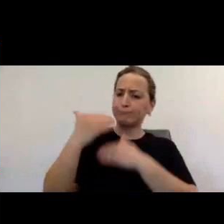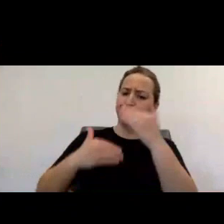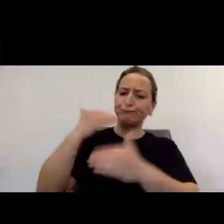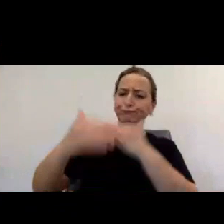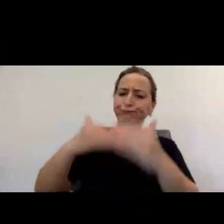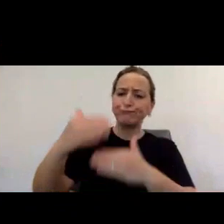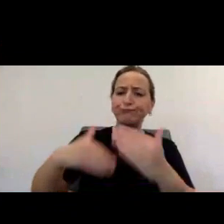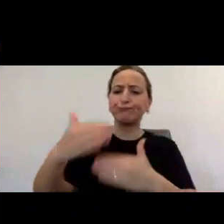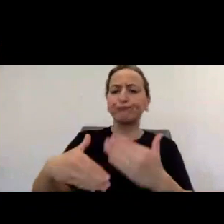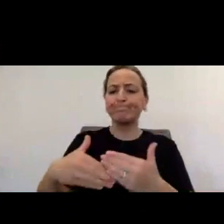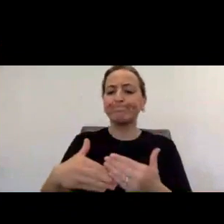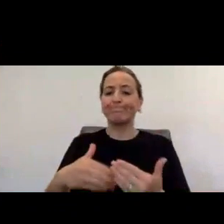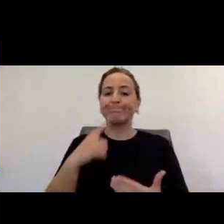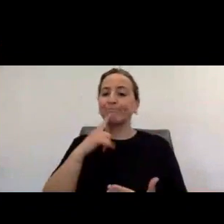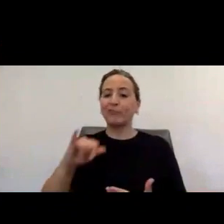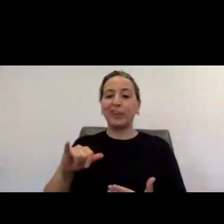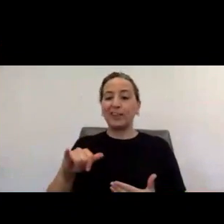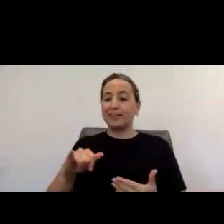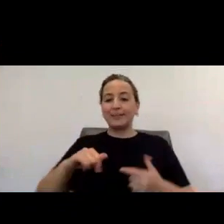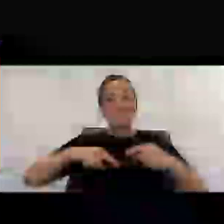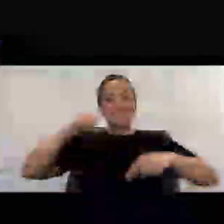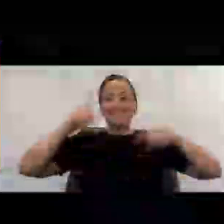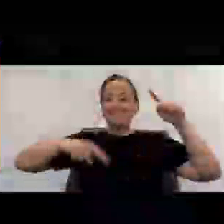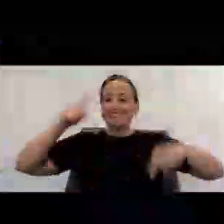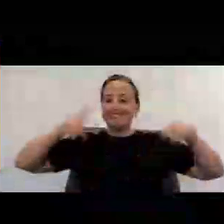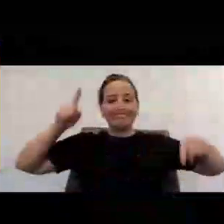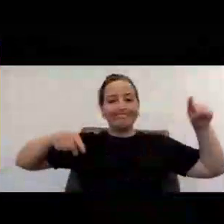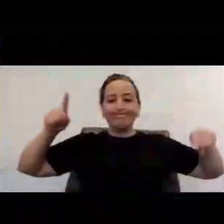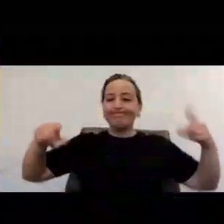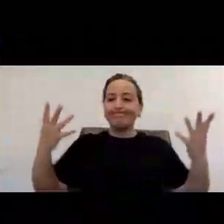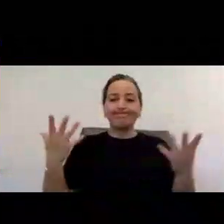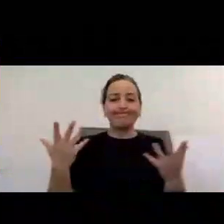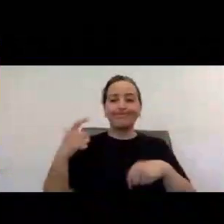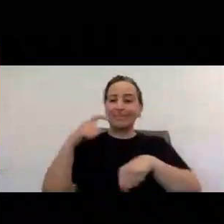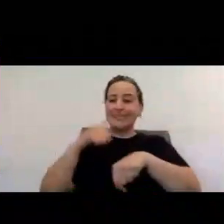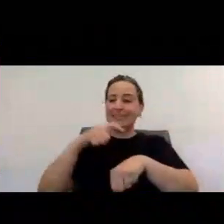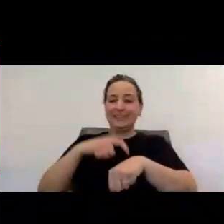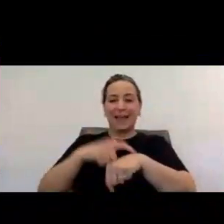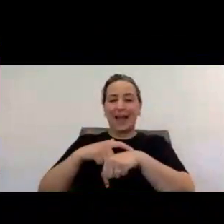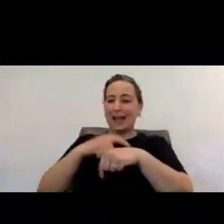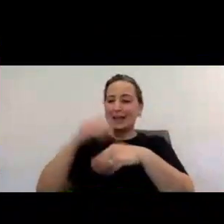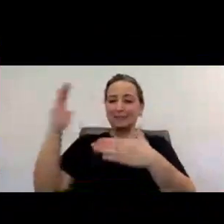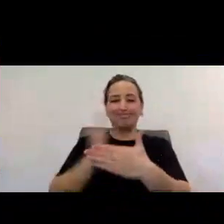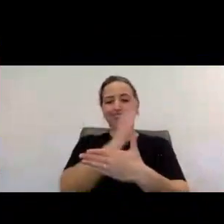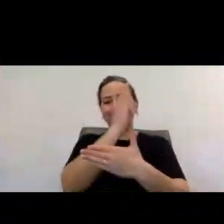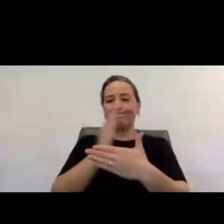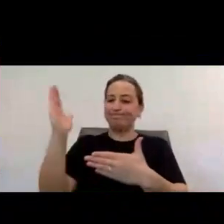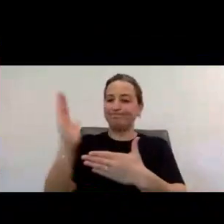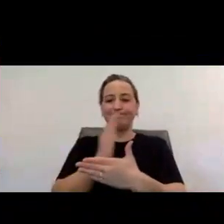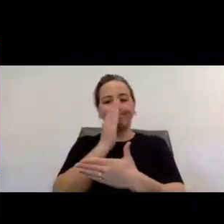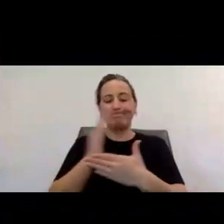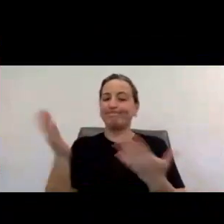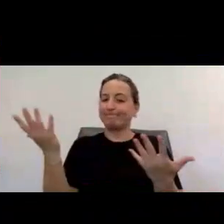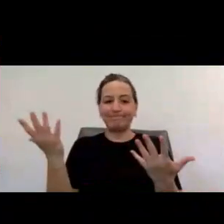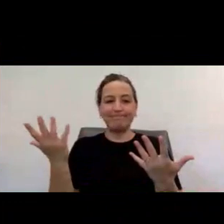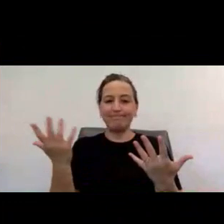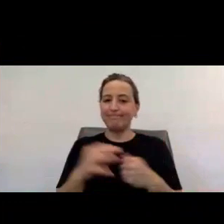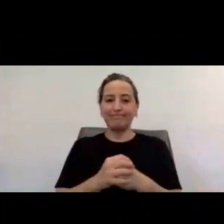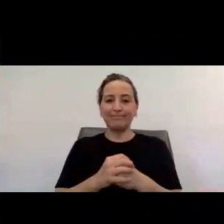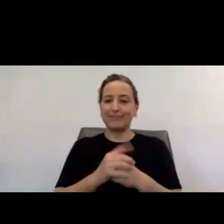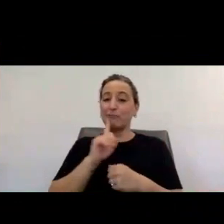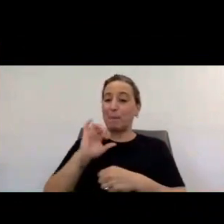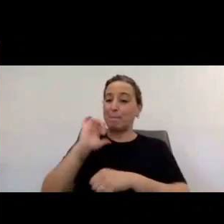up? And unfortunately, it varies significantly. So the amount of time it does take to investigate this case does vary, and that's